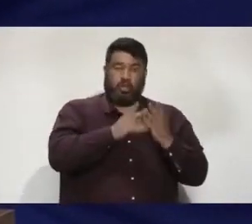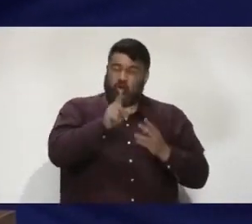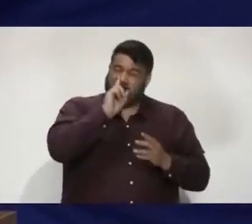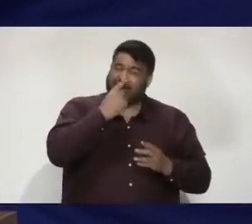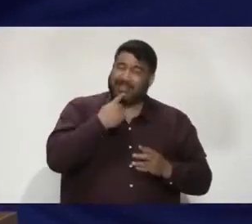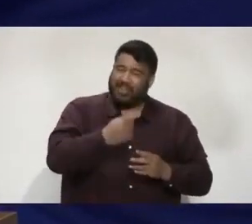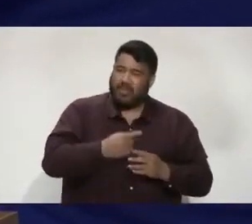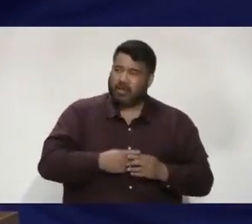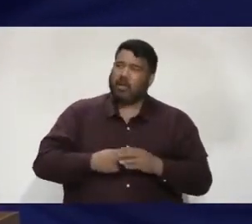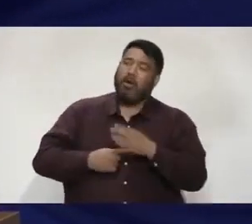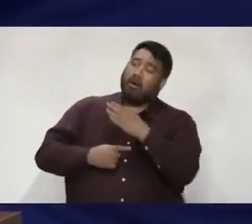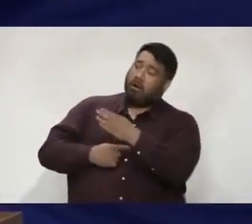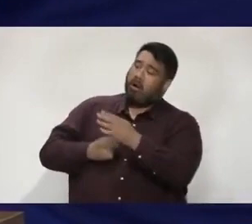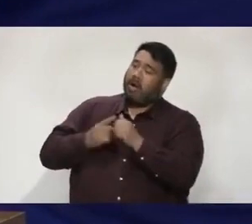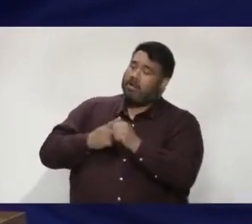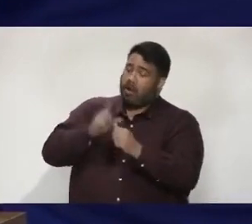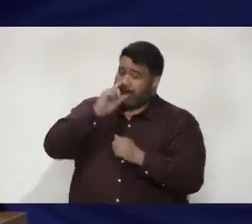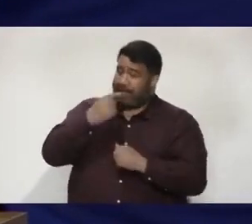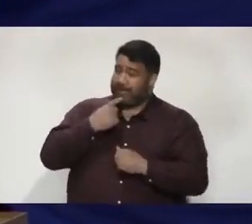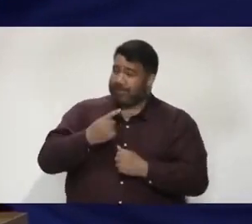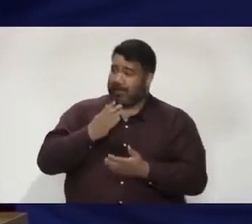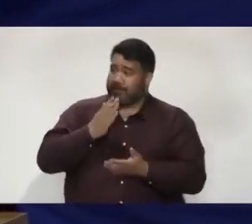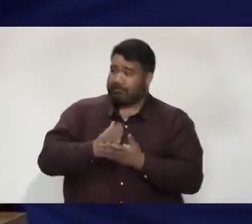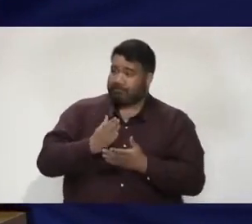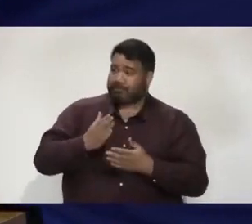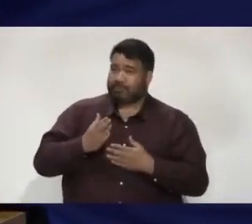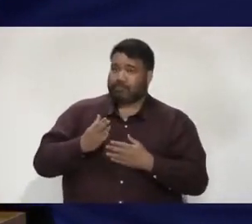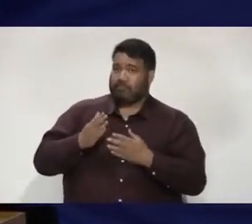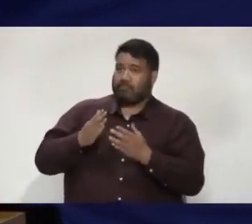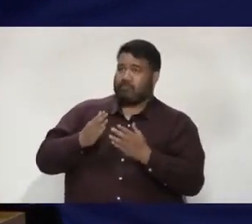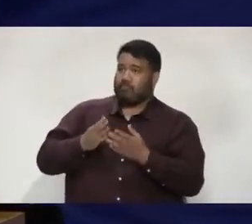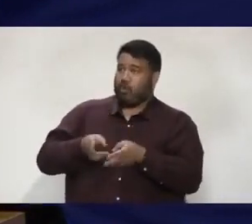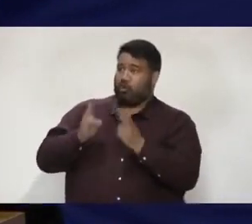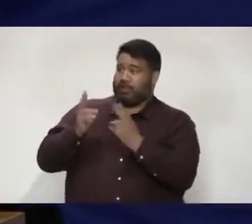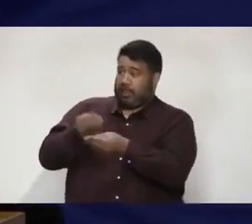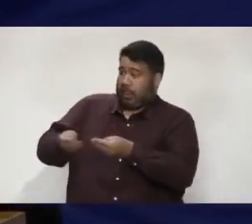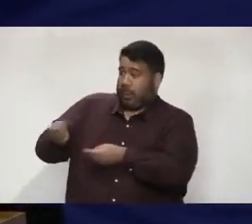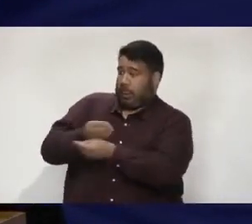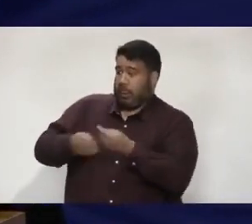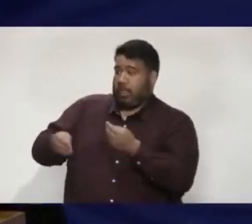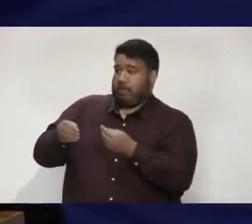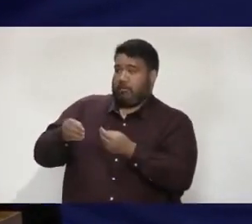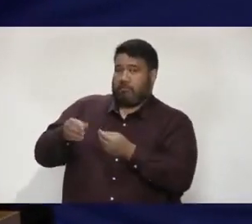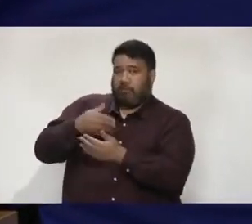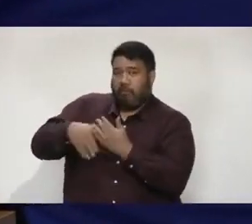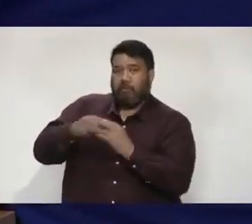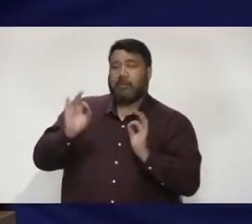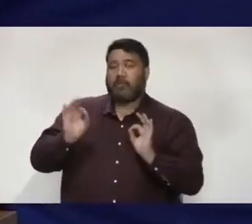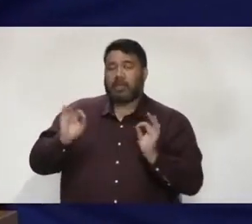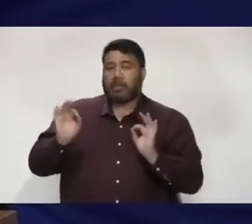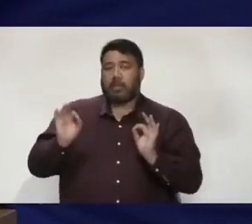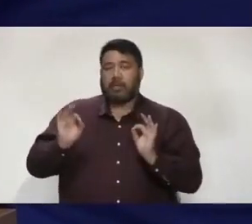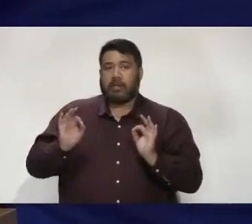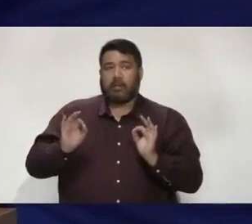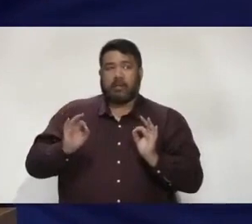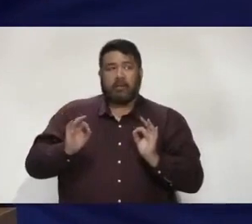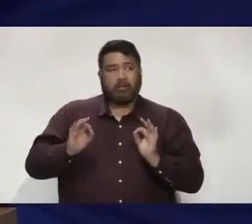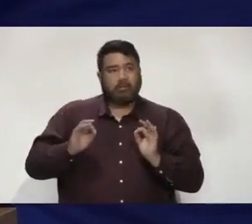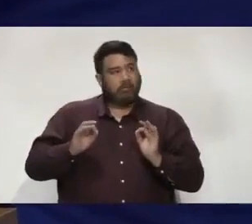established, and I can say that with absolute confidence because there has not been, we have not had a link that shows